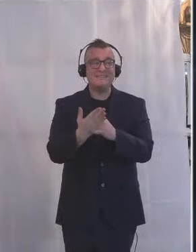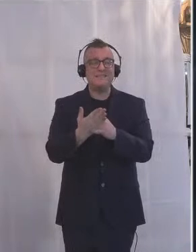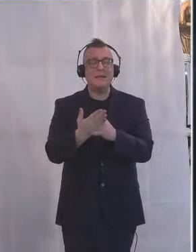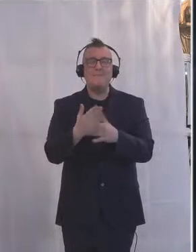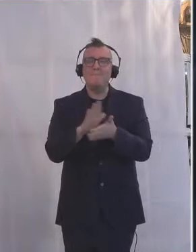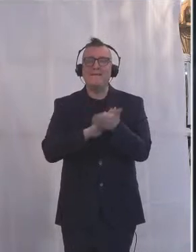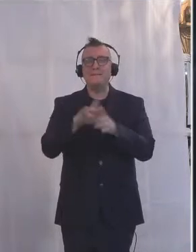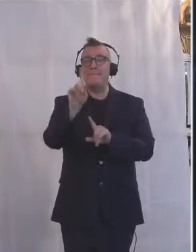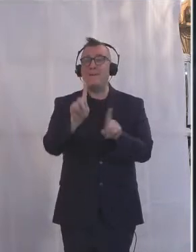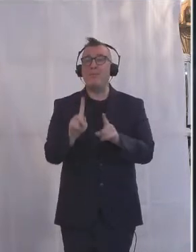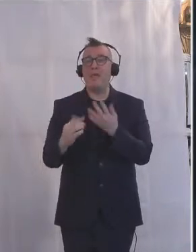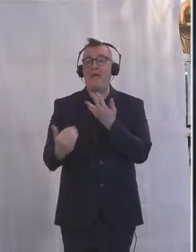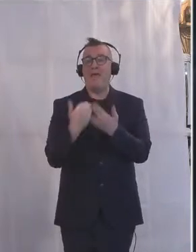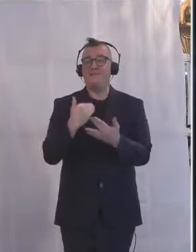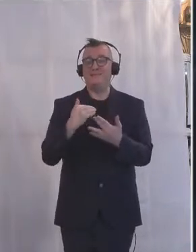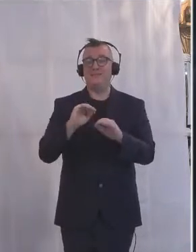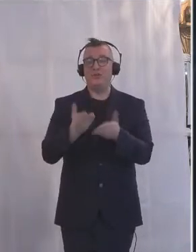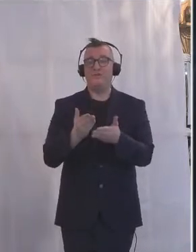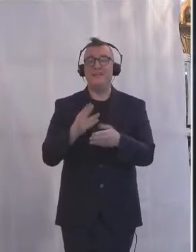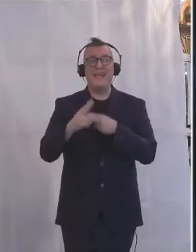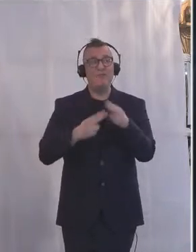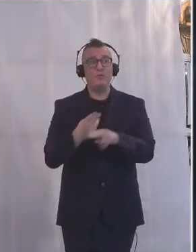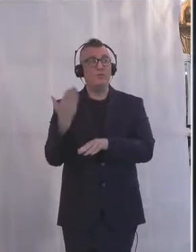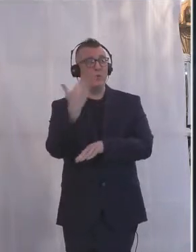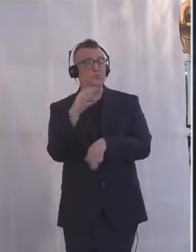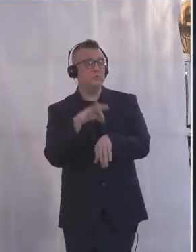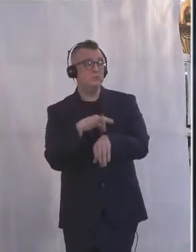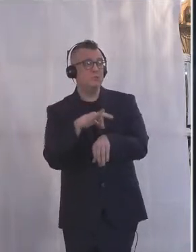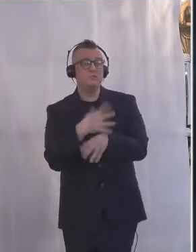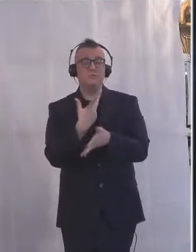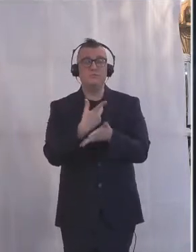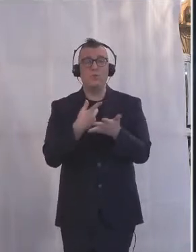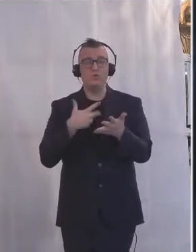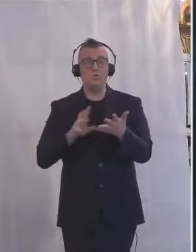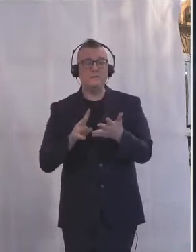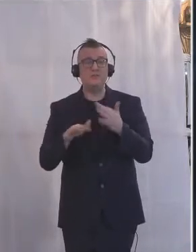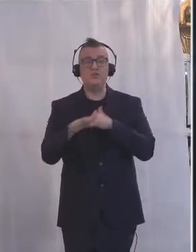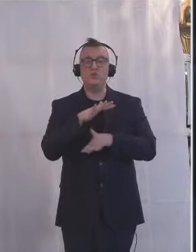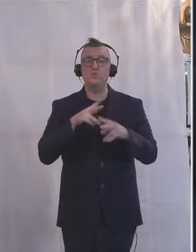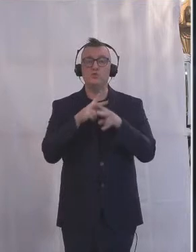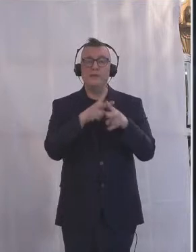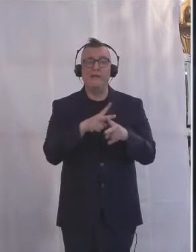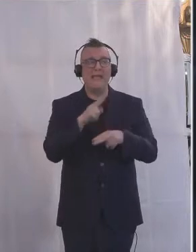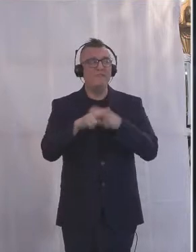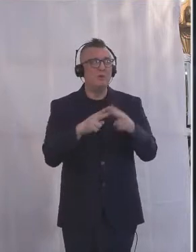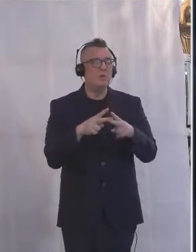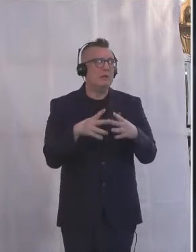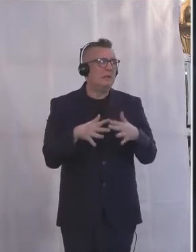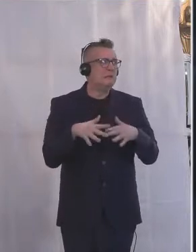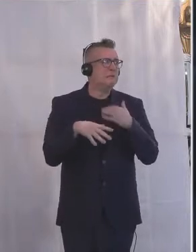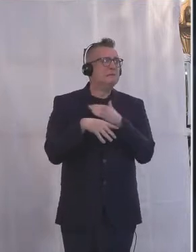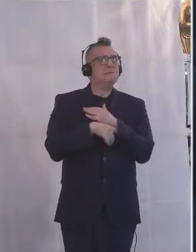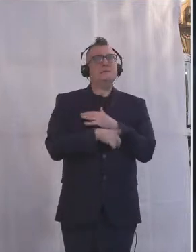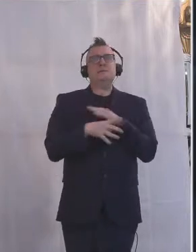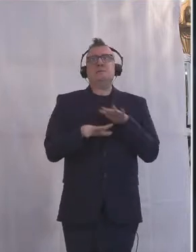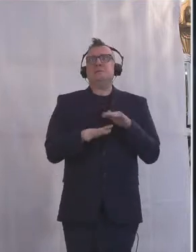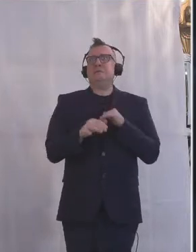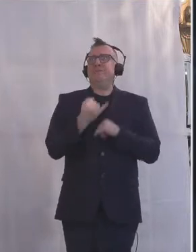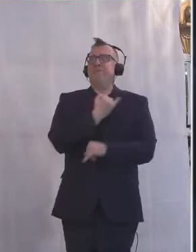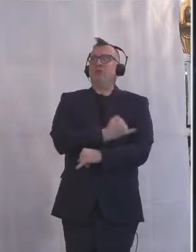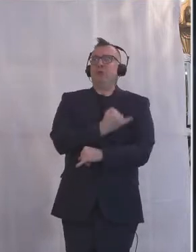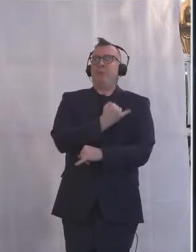services. When you go to the doctors, if you need social care, if you're finding yourself in a hard time, you deserve to access